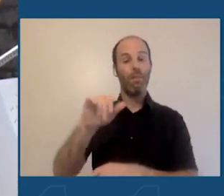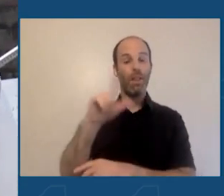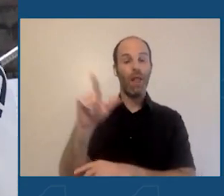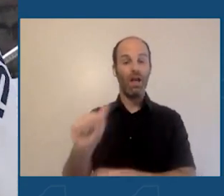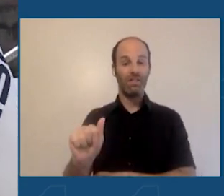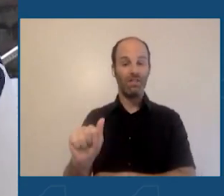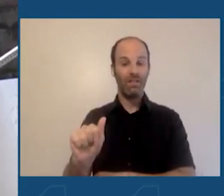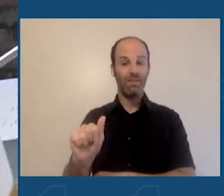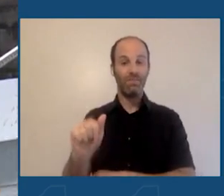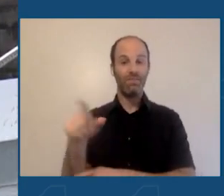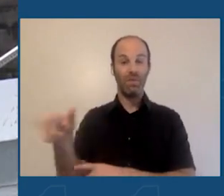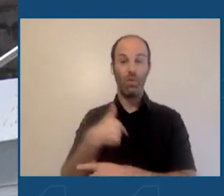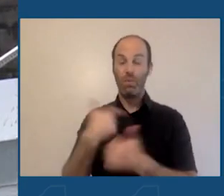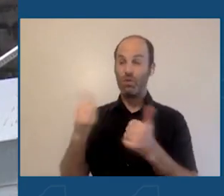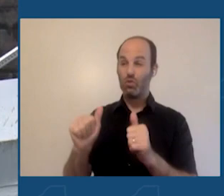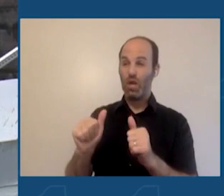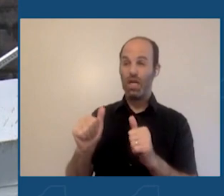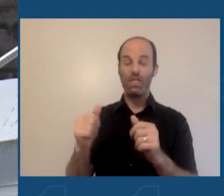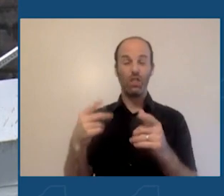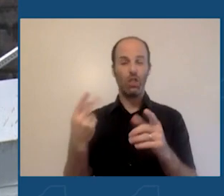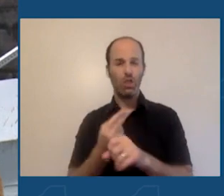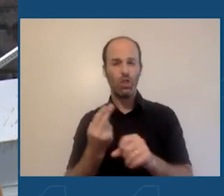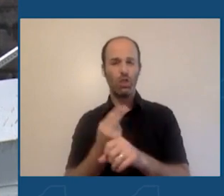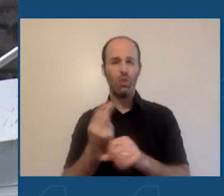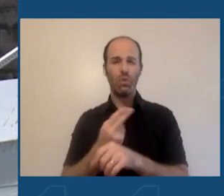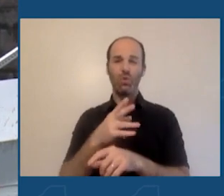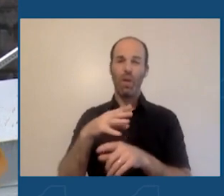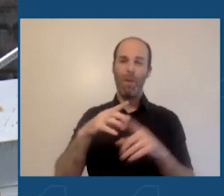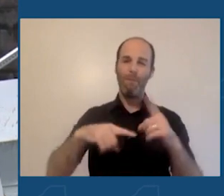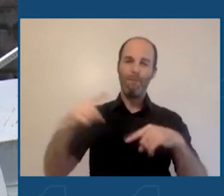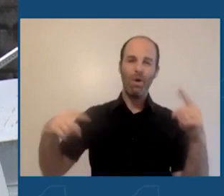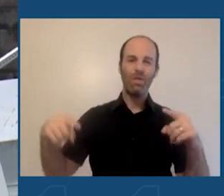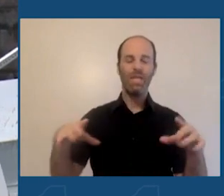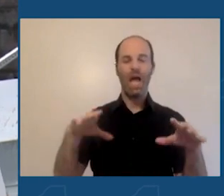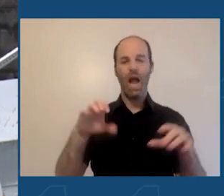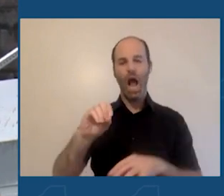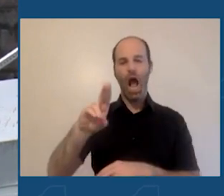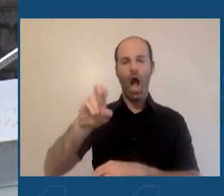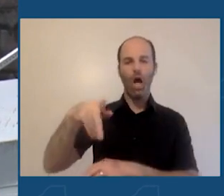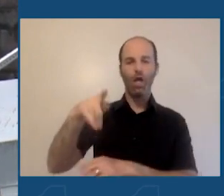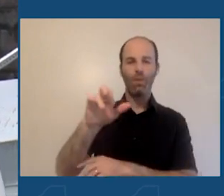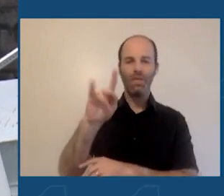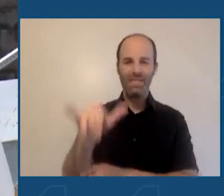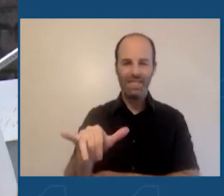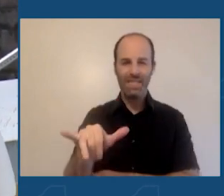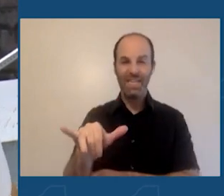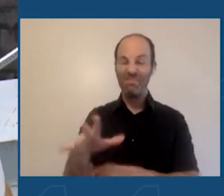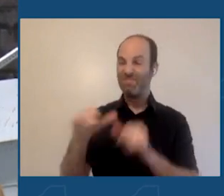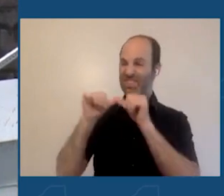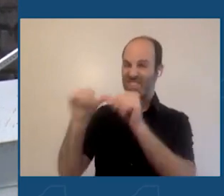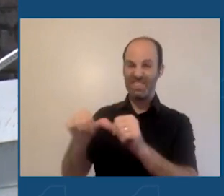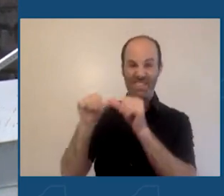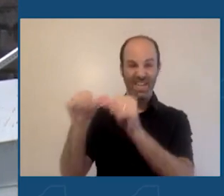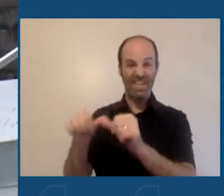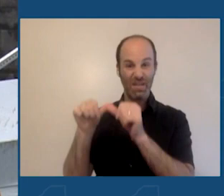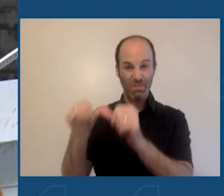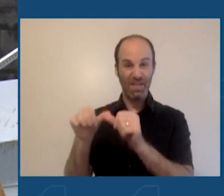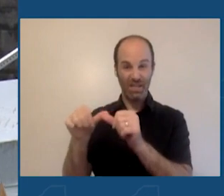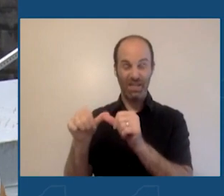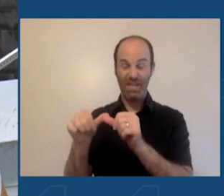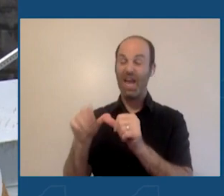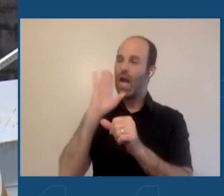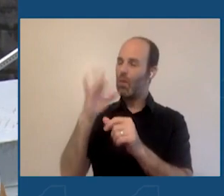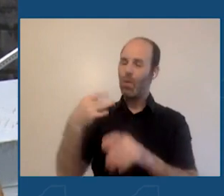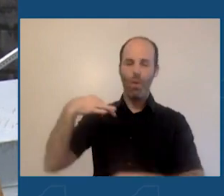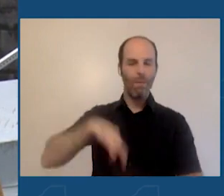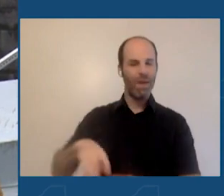multi-use occupancy. We've embraced sustainability, and we're going to benefit from this opportunity to